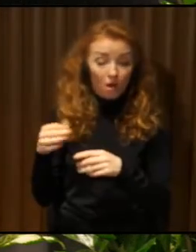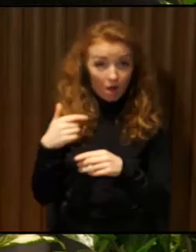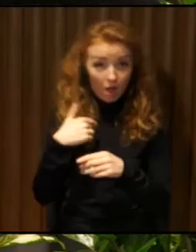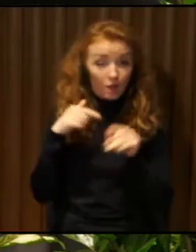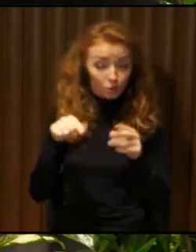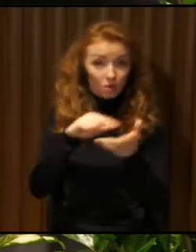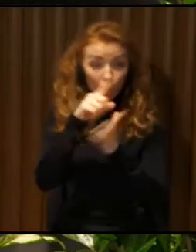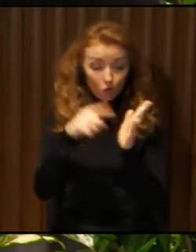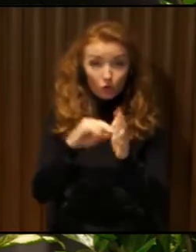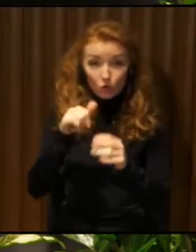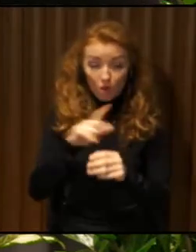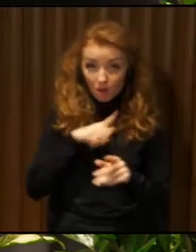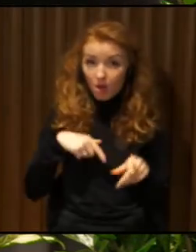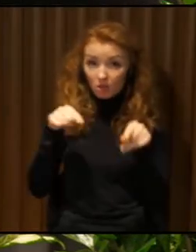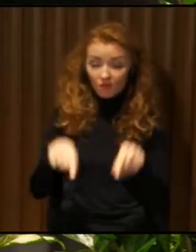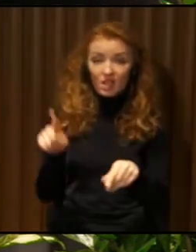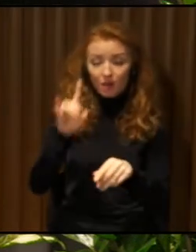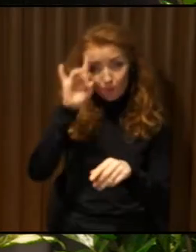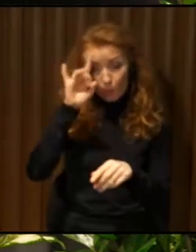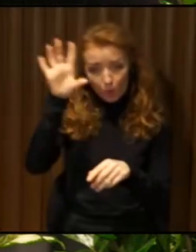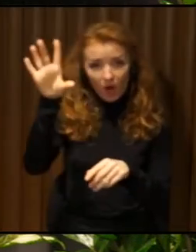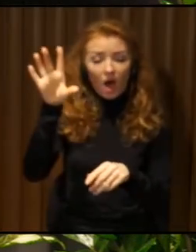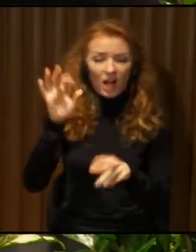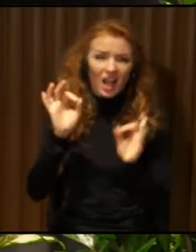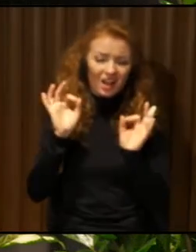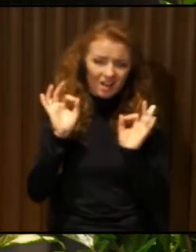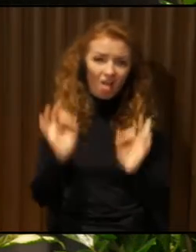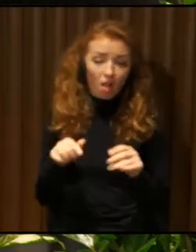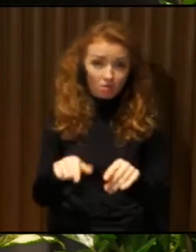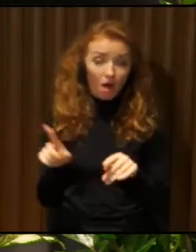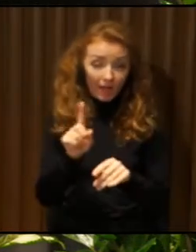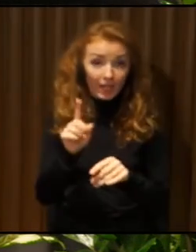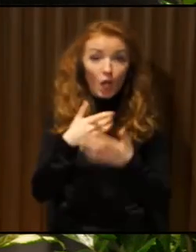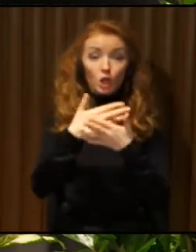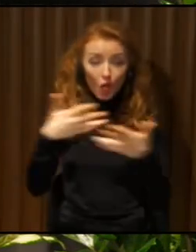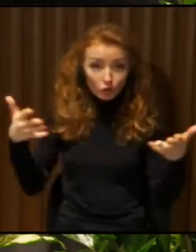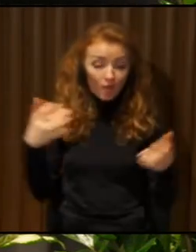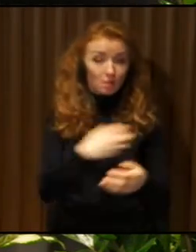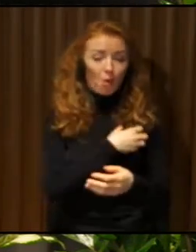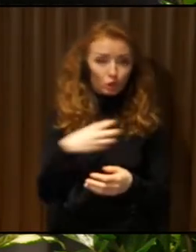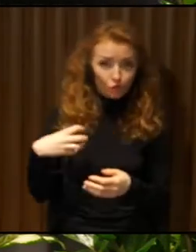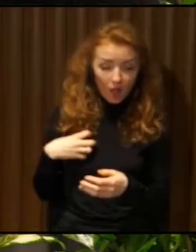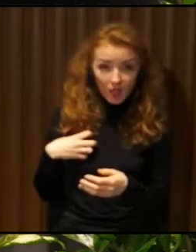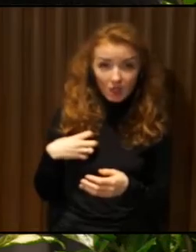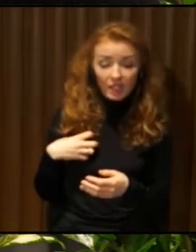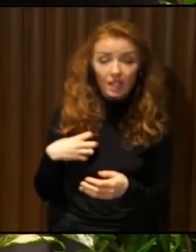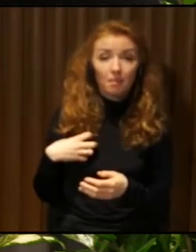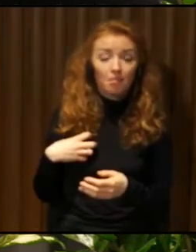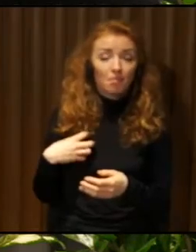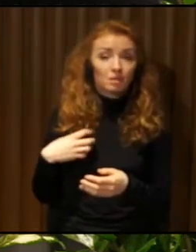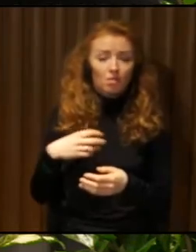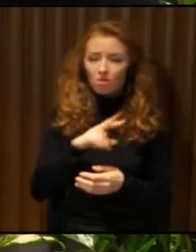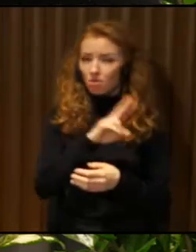quite popular reality that different municipalities, because of not everyone is as rich as, for example,